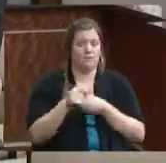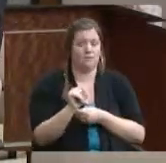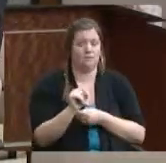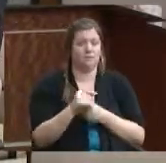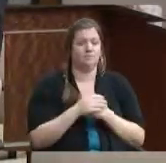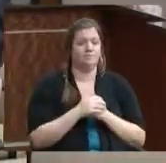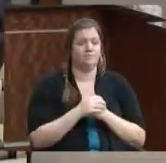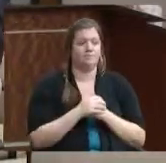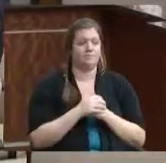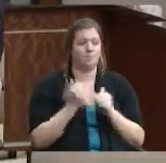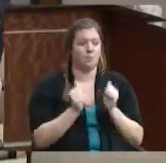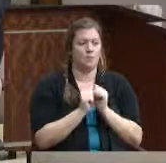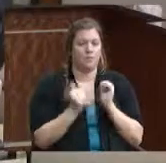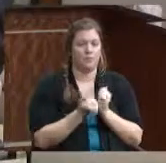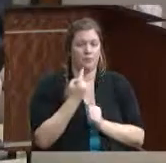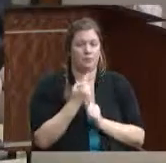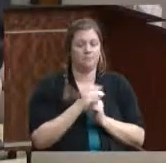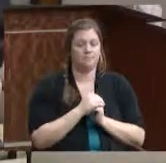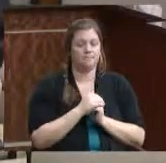vehicle with a new one.